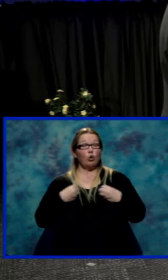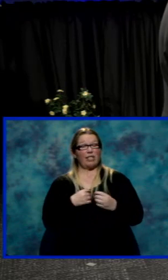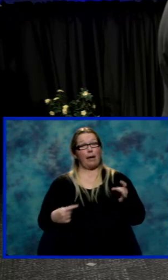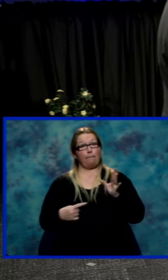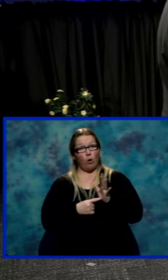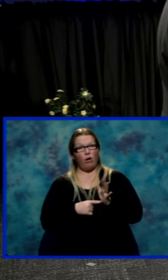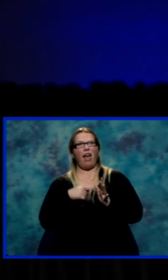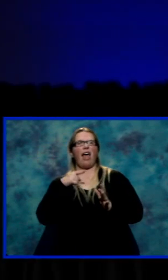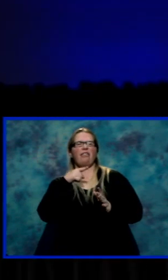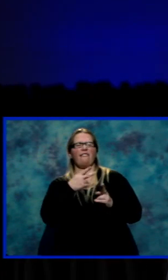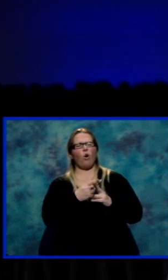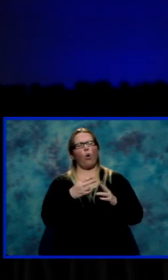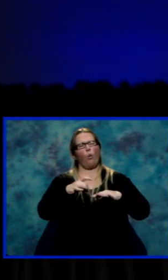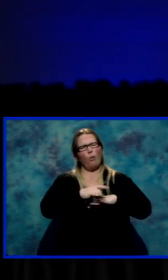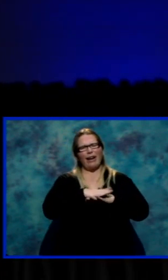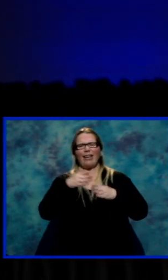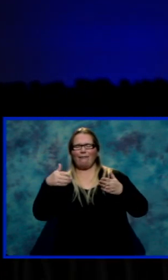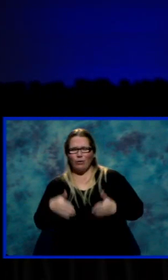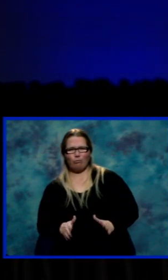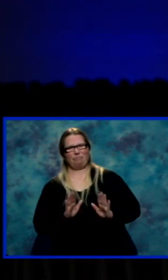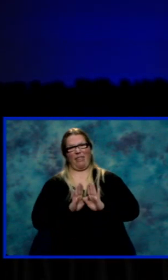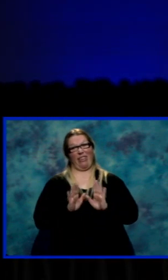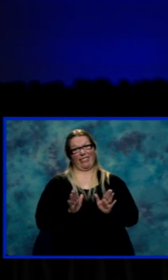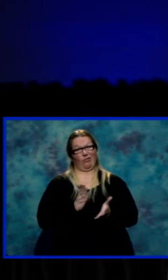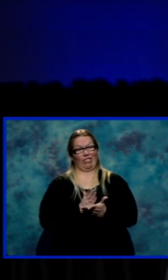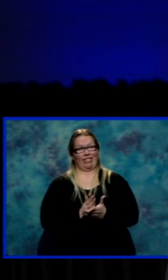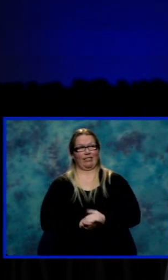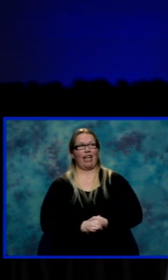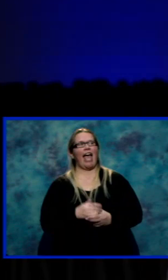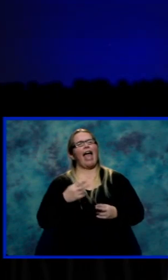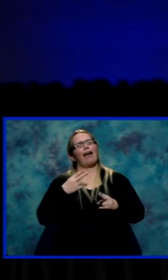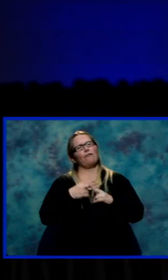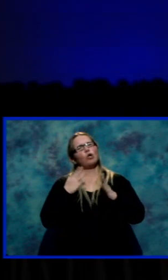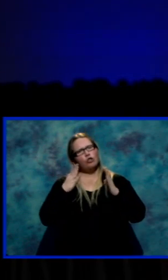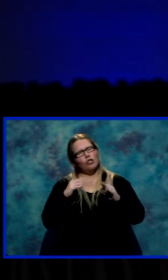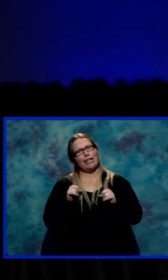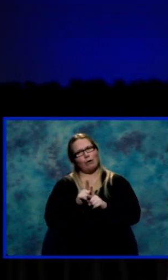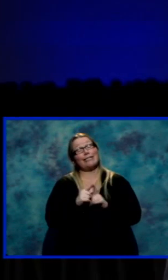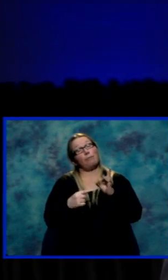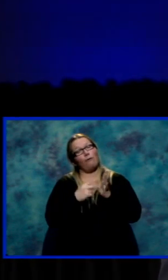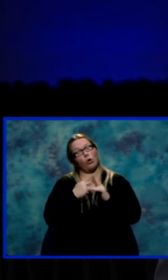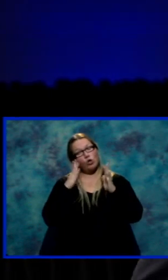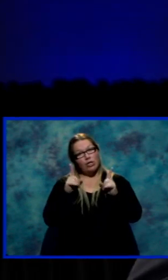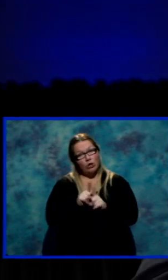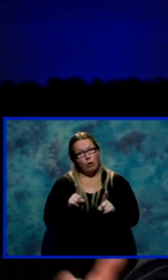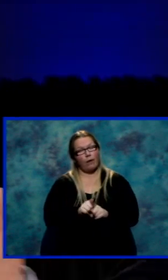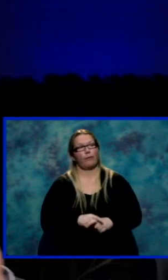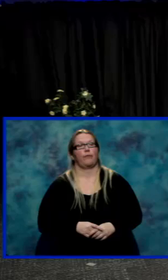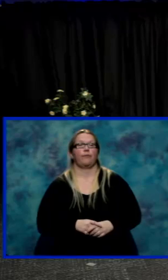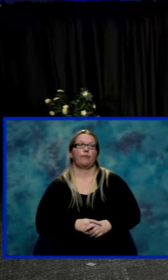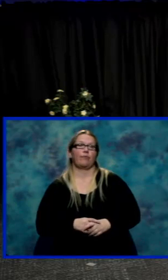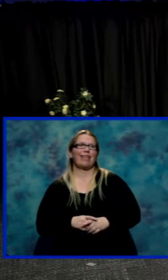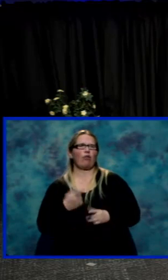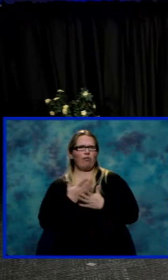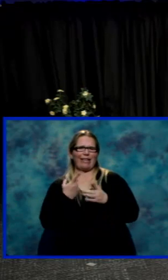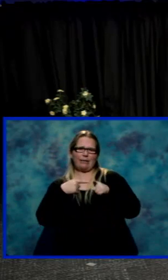serve their function for weddings and funerals in particular. And for church as well. It's important for church as well. And you know, and it really